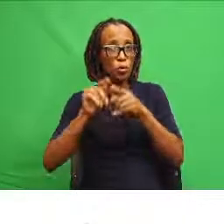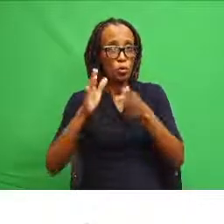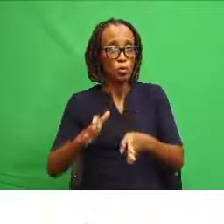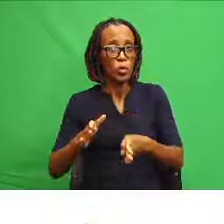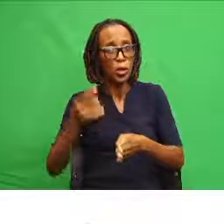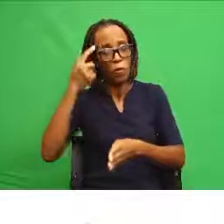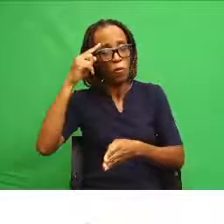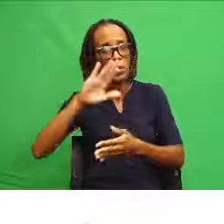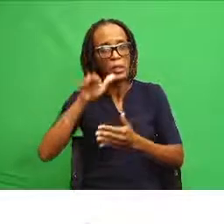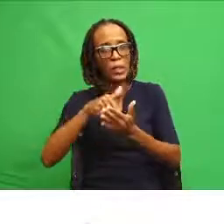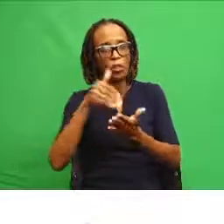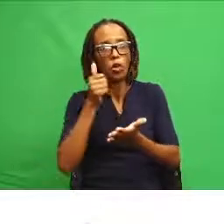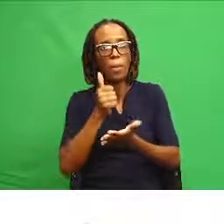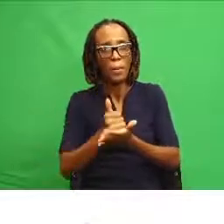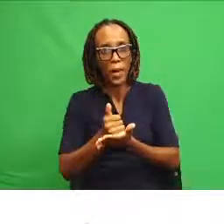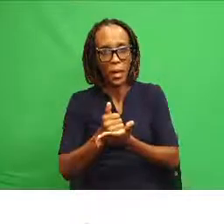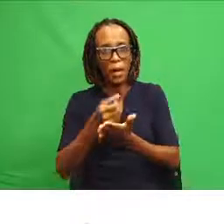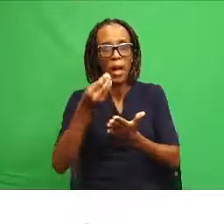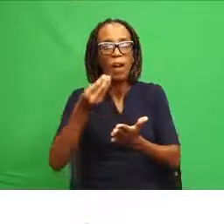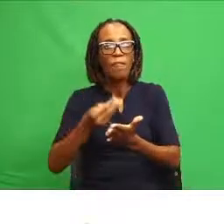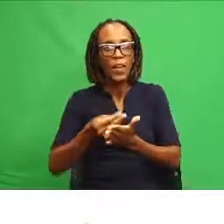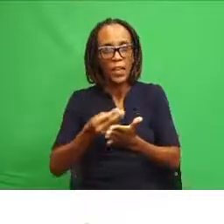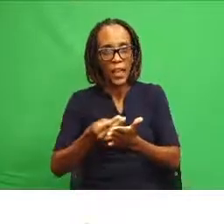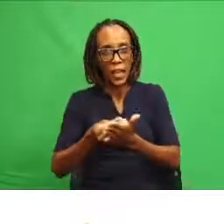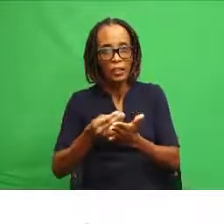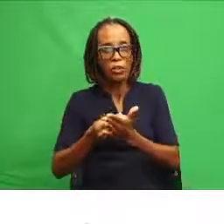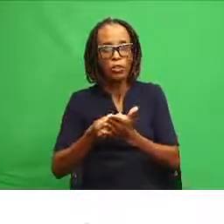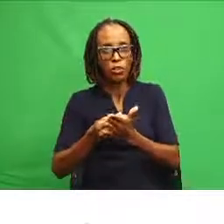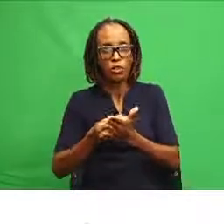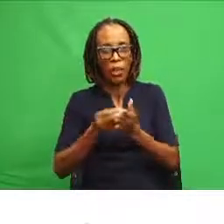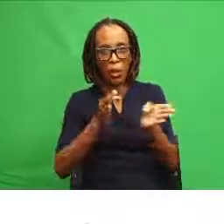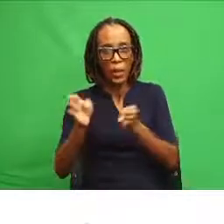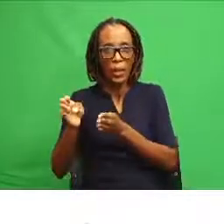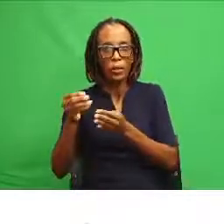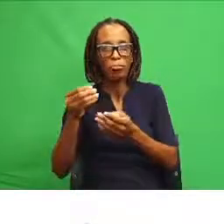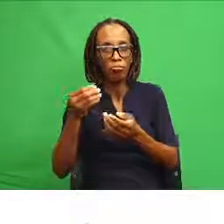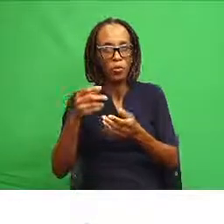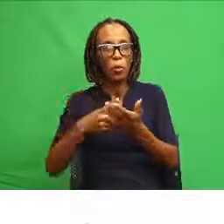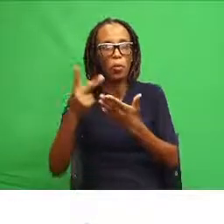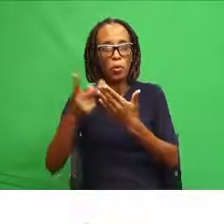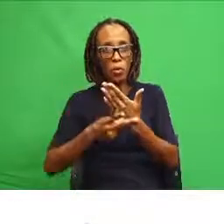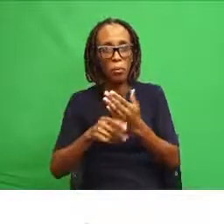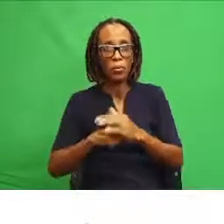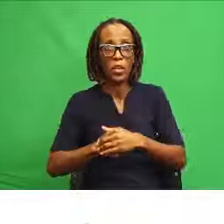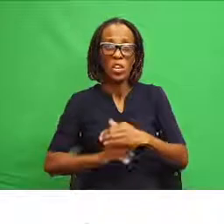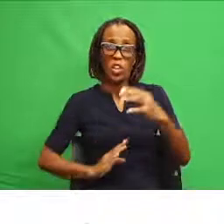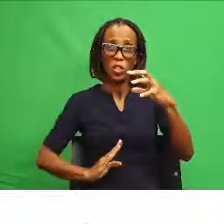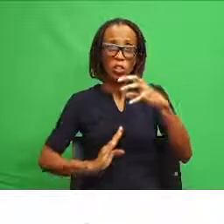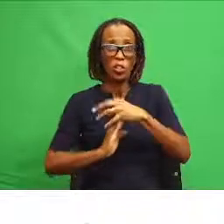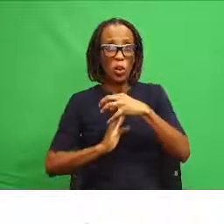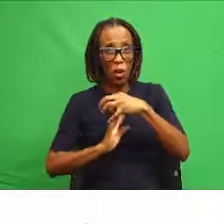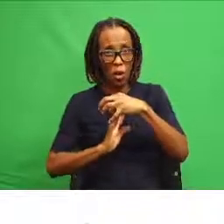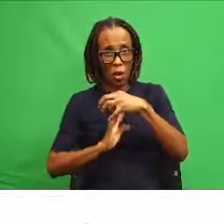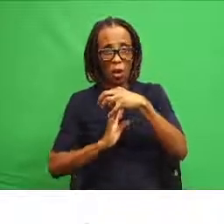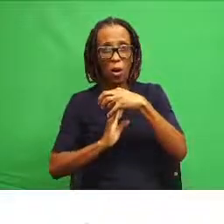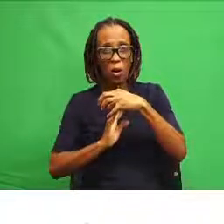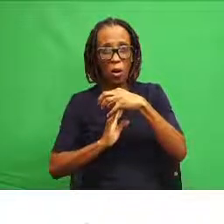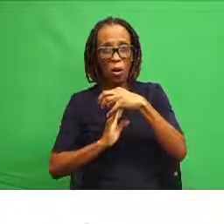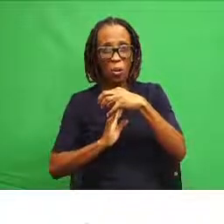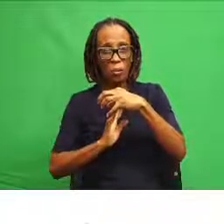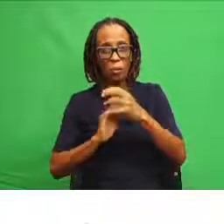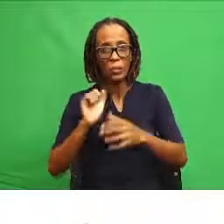Central Bank's National Financial Literacy Program. He has been the top individual agent of the Trinidad and Tobago Unit